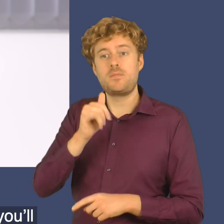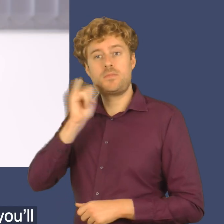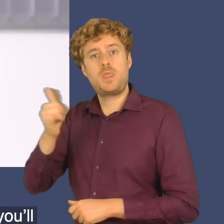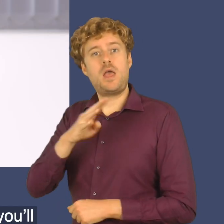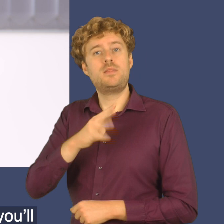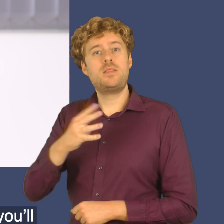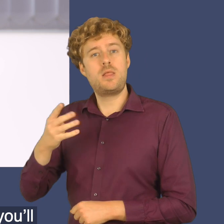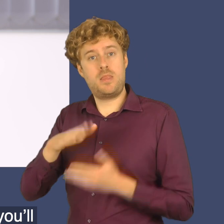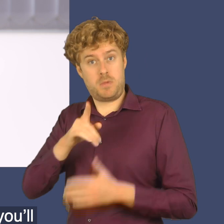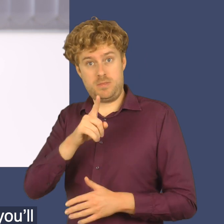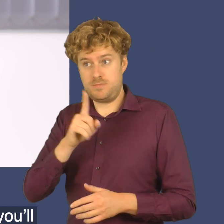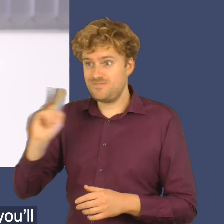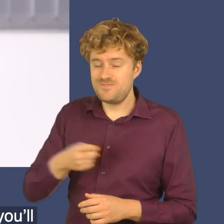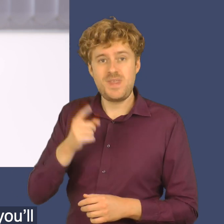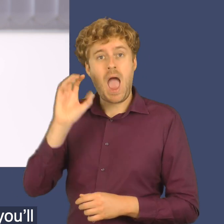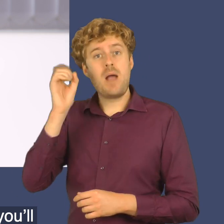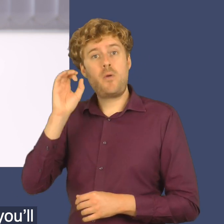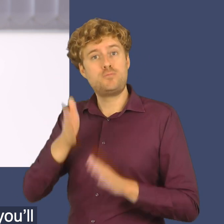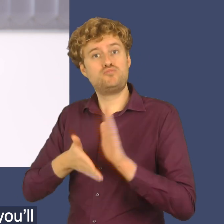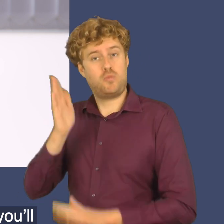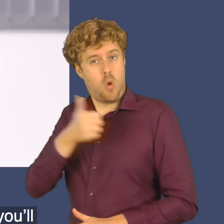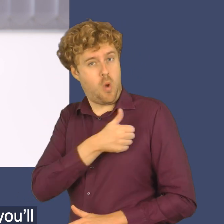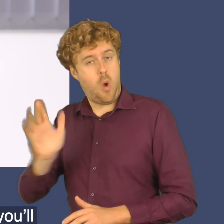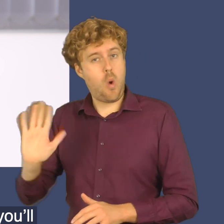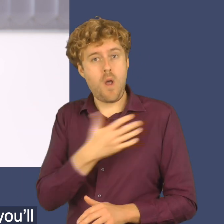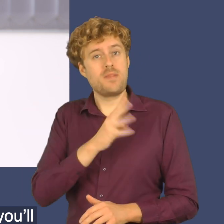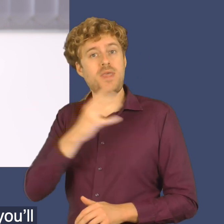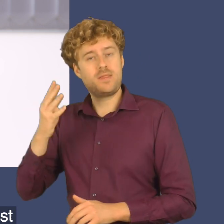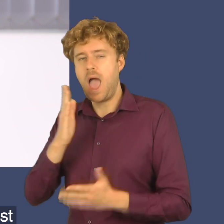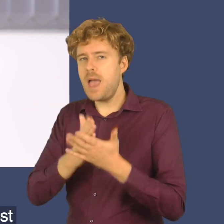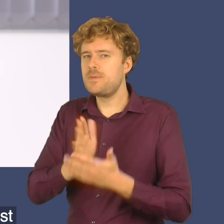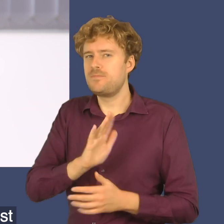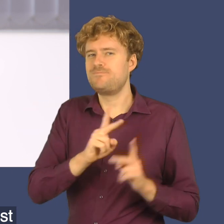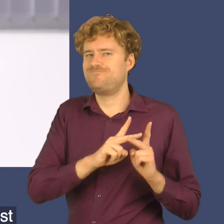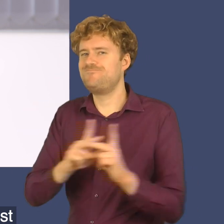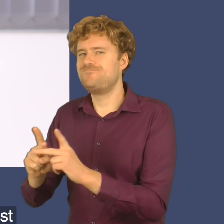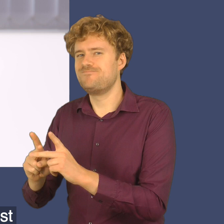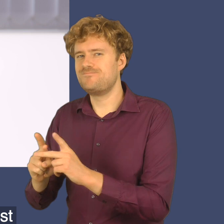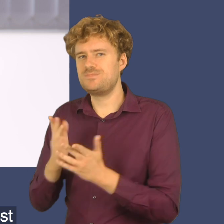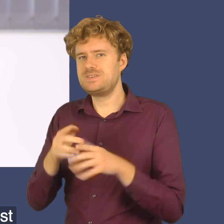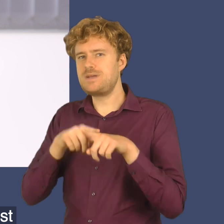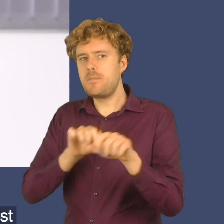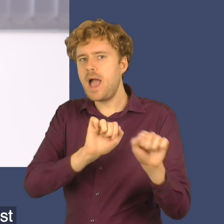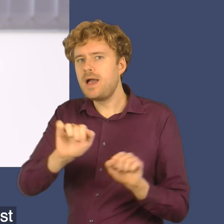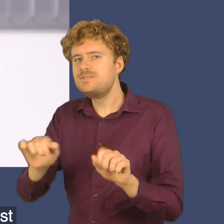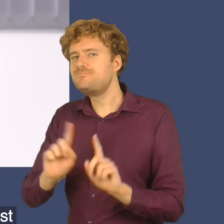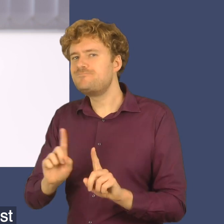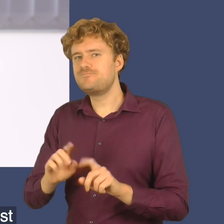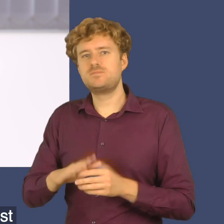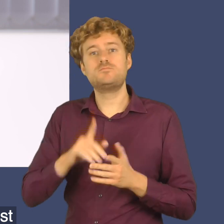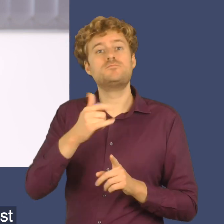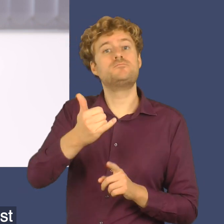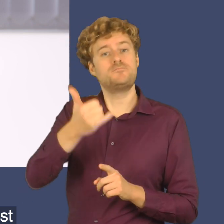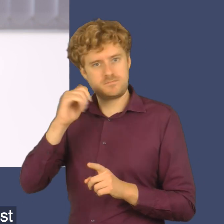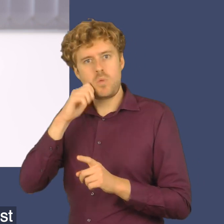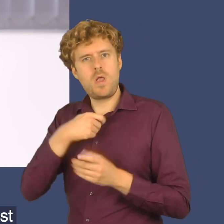dial 999, that doesn't necessarily mean you receive an emergency ambulance. We have various different ways of getting the